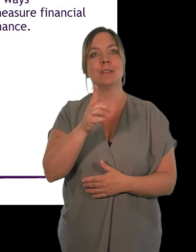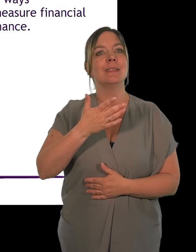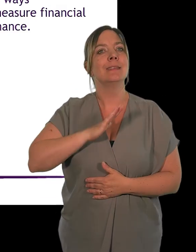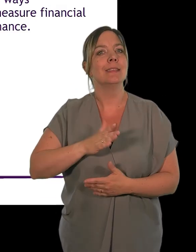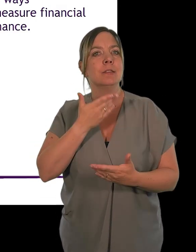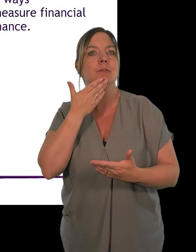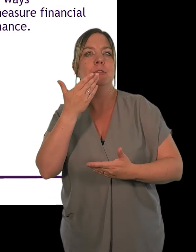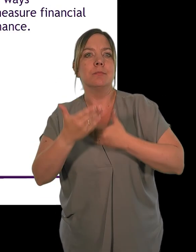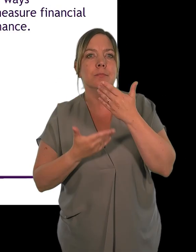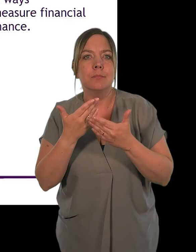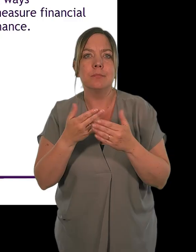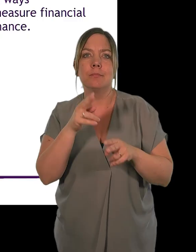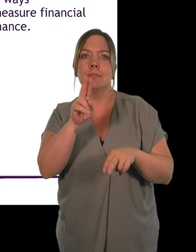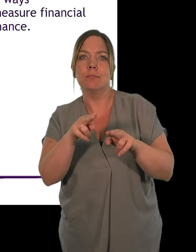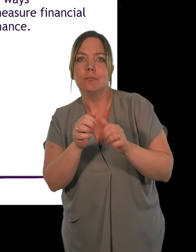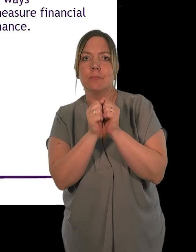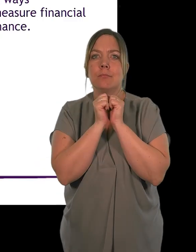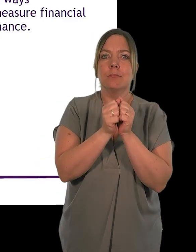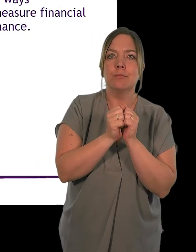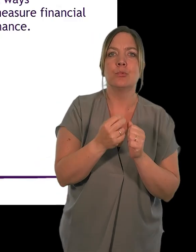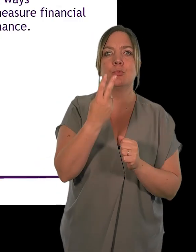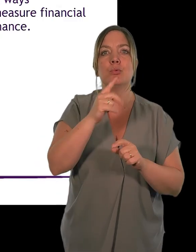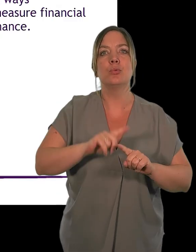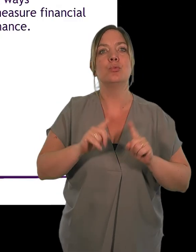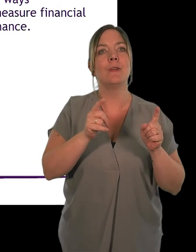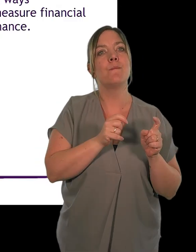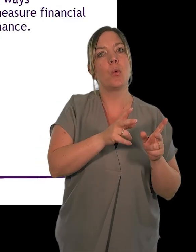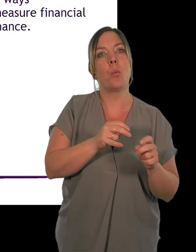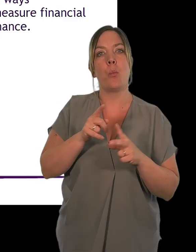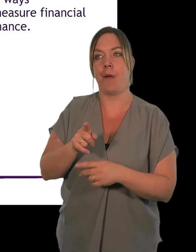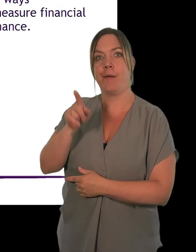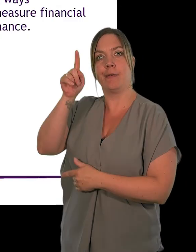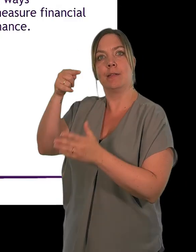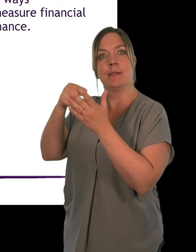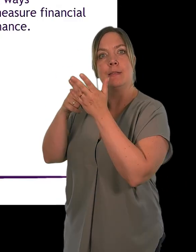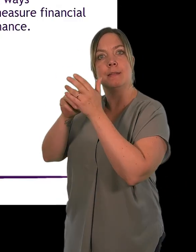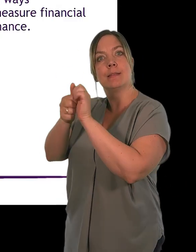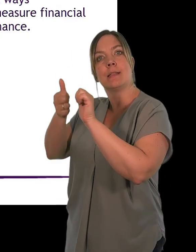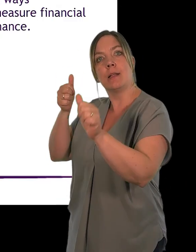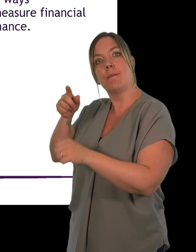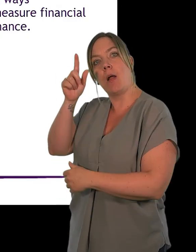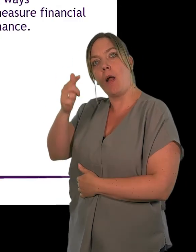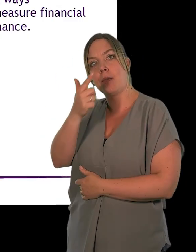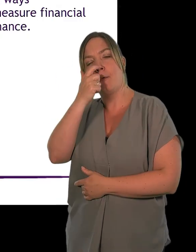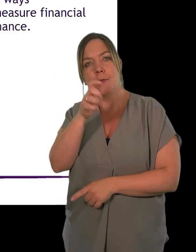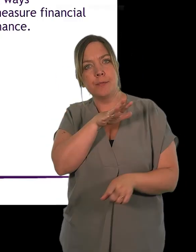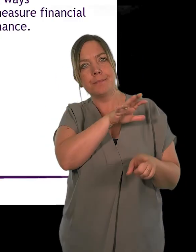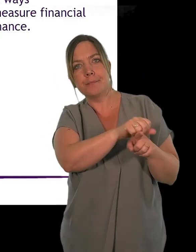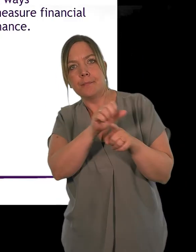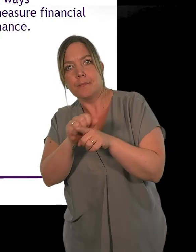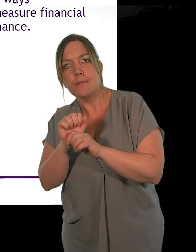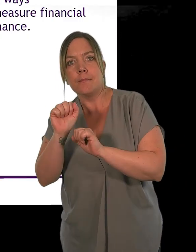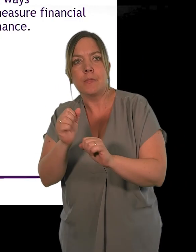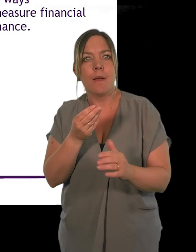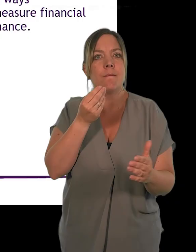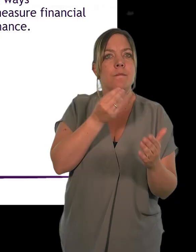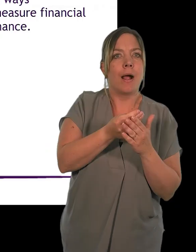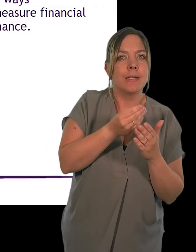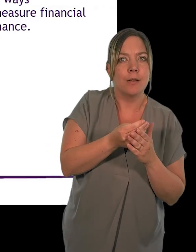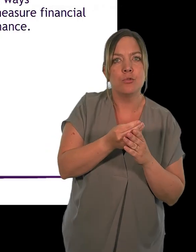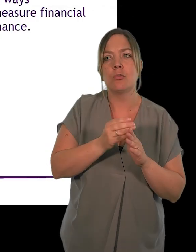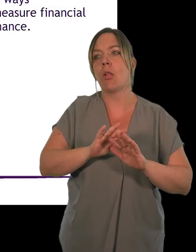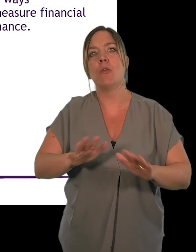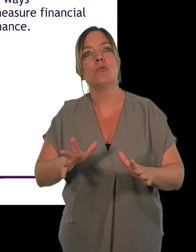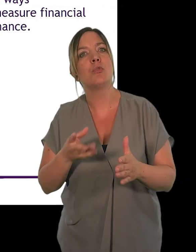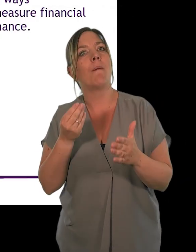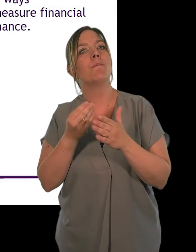could measure financial and non-financial performance, providing 1 example of each.